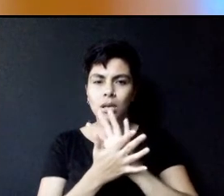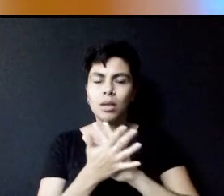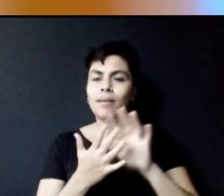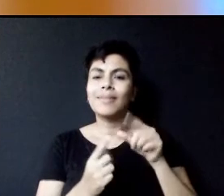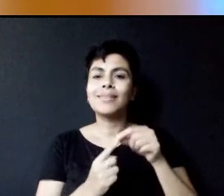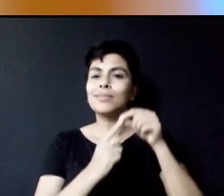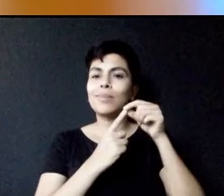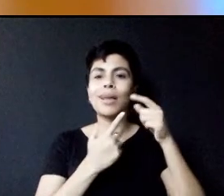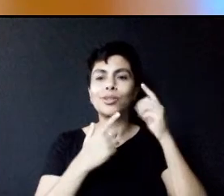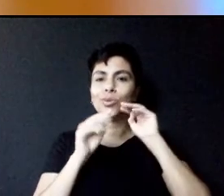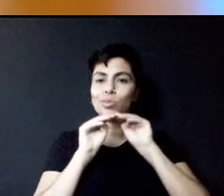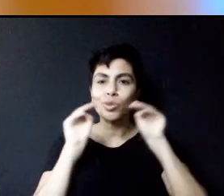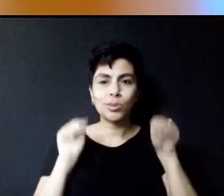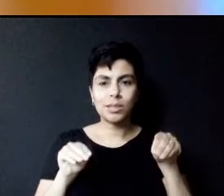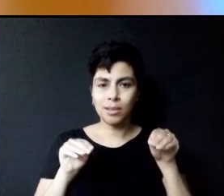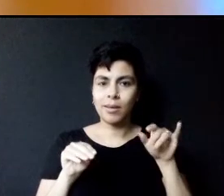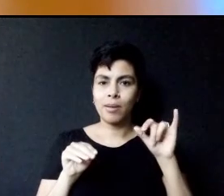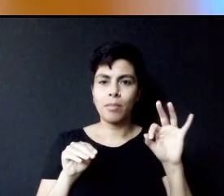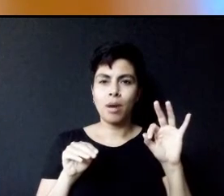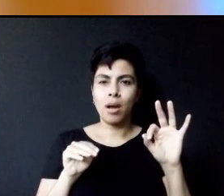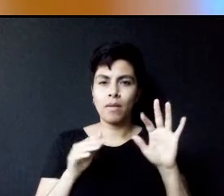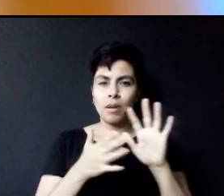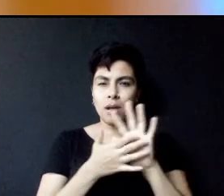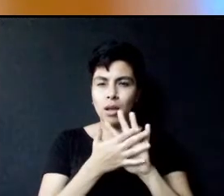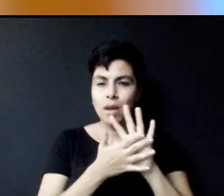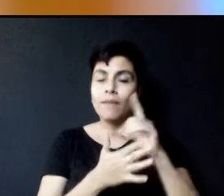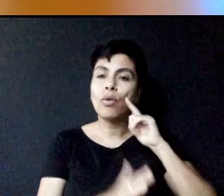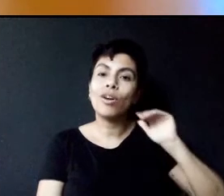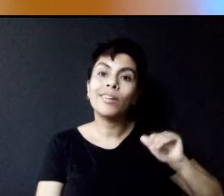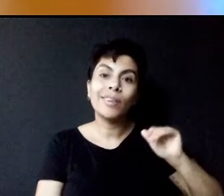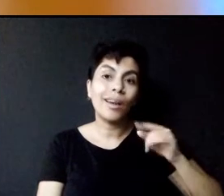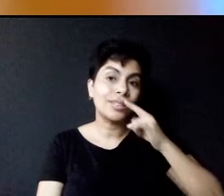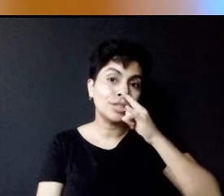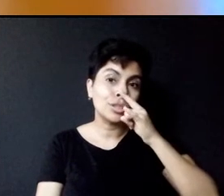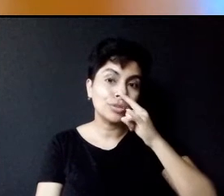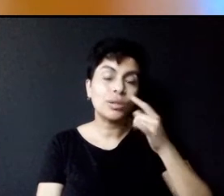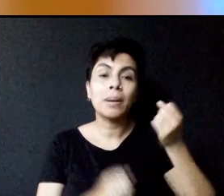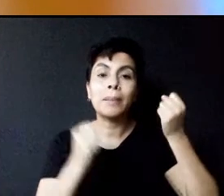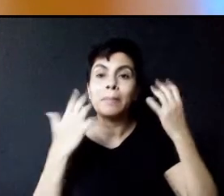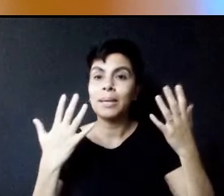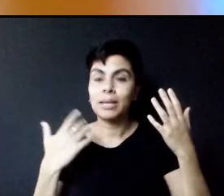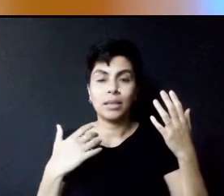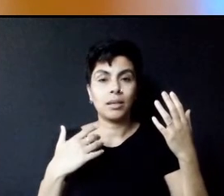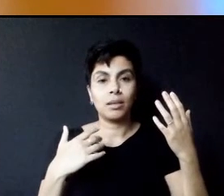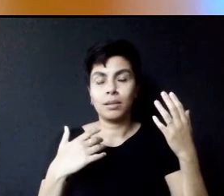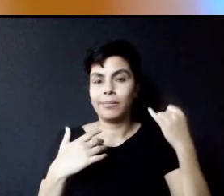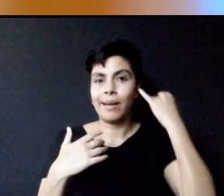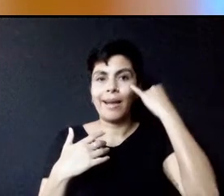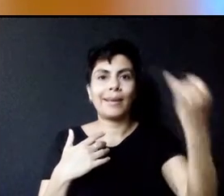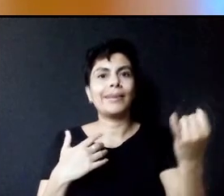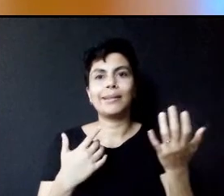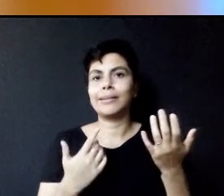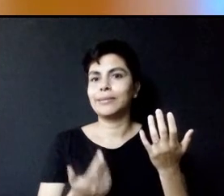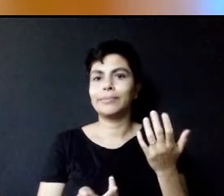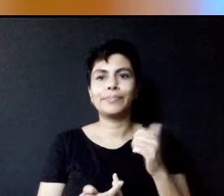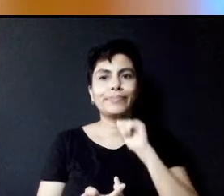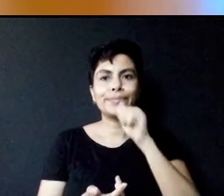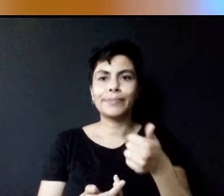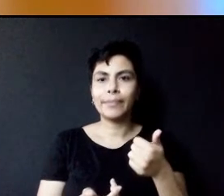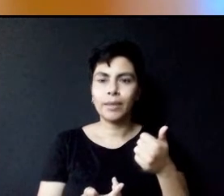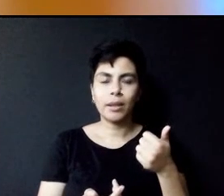especially in the museum when we're working with very young children. The main idea is that we're